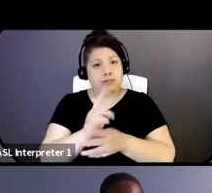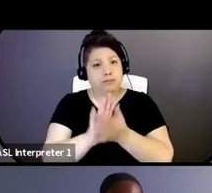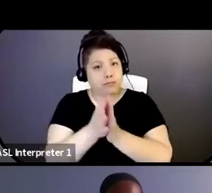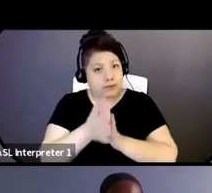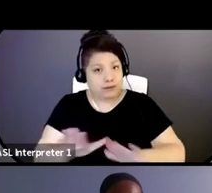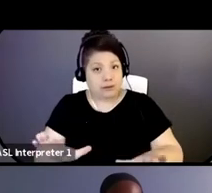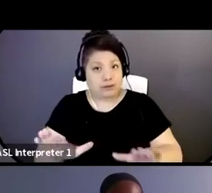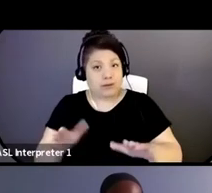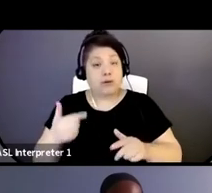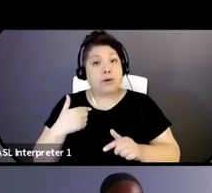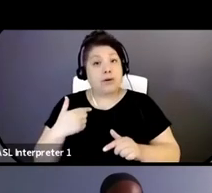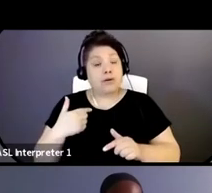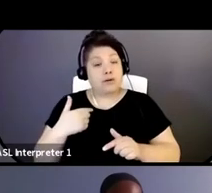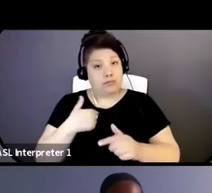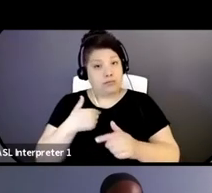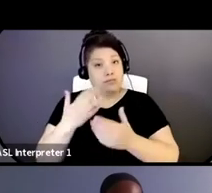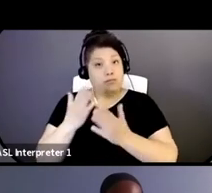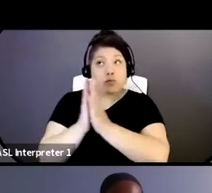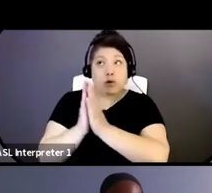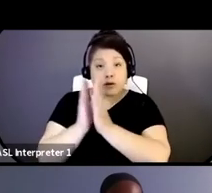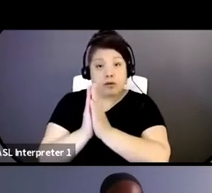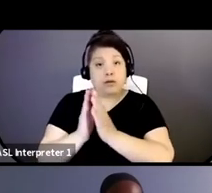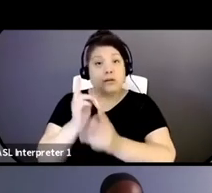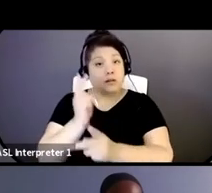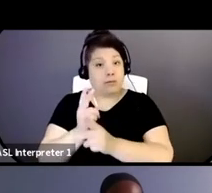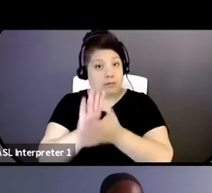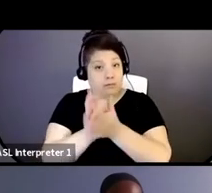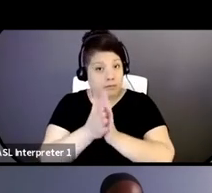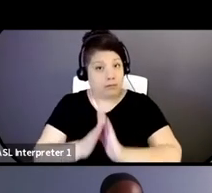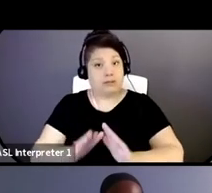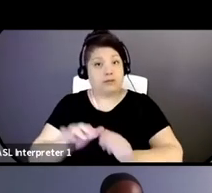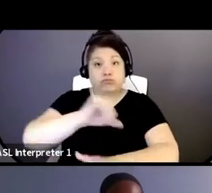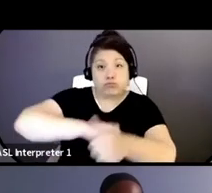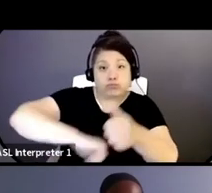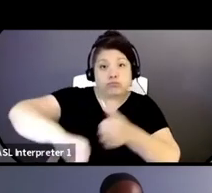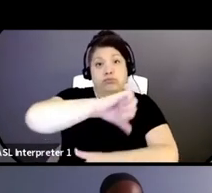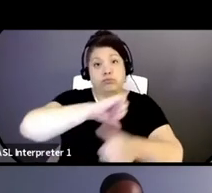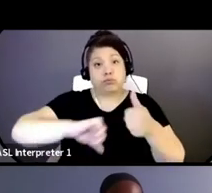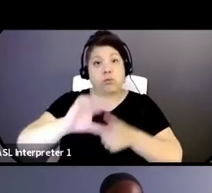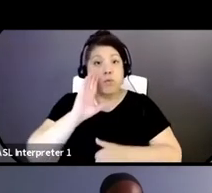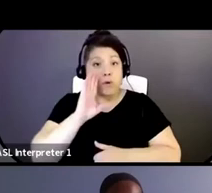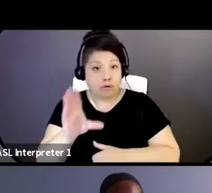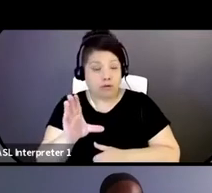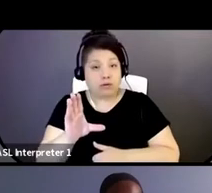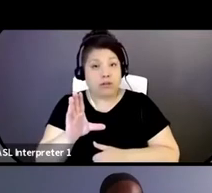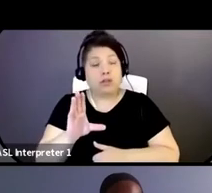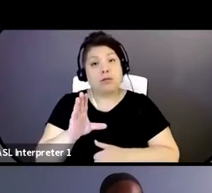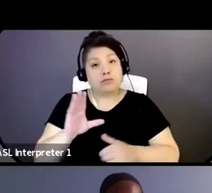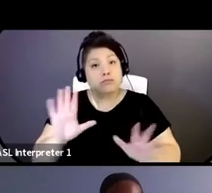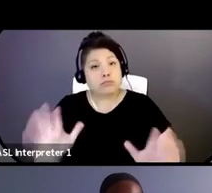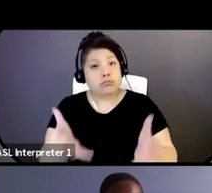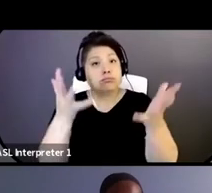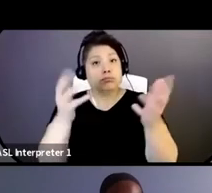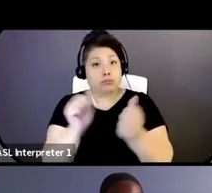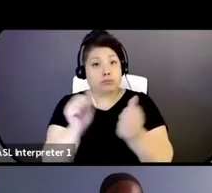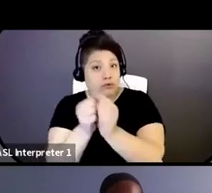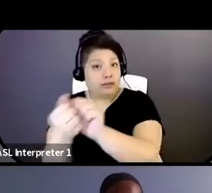all keep the peace amongst ourselves, and that we make the changes that we need to be